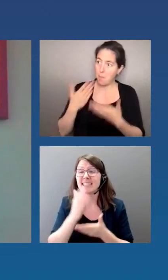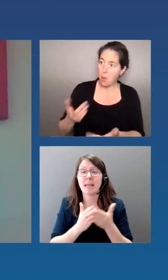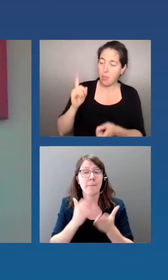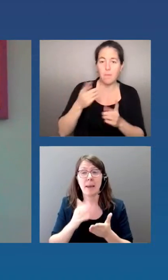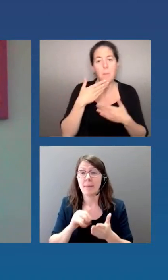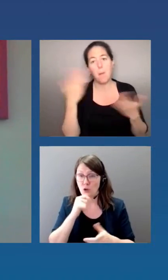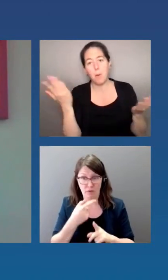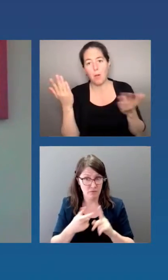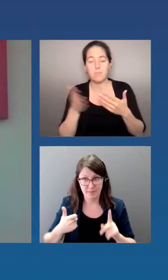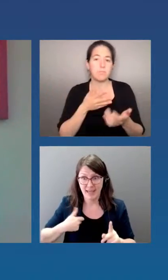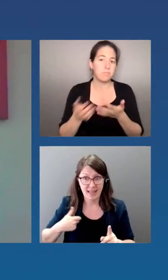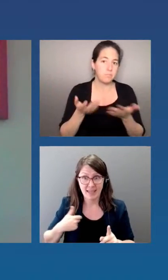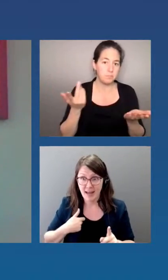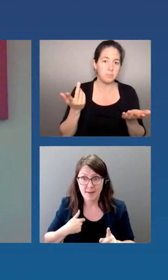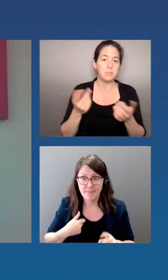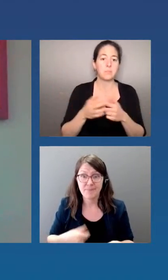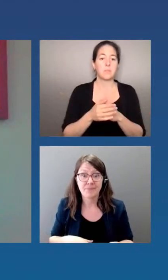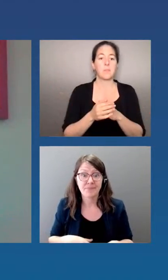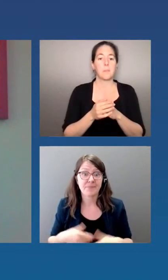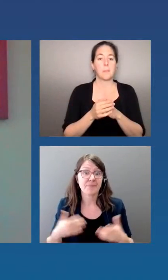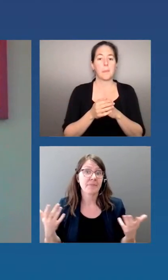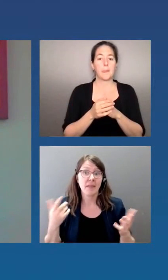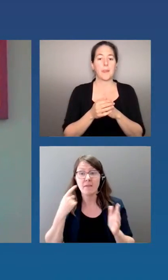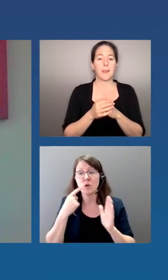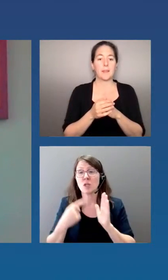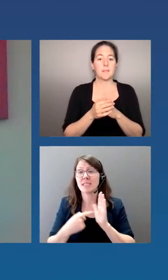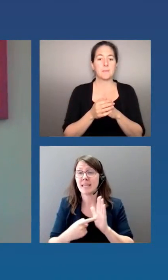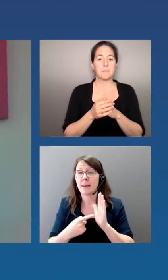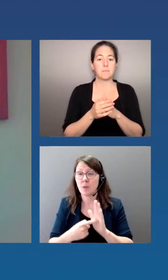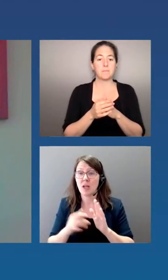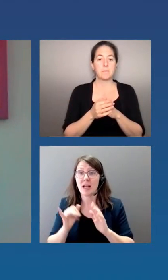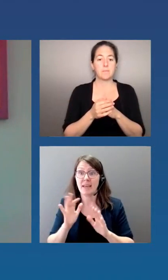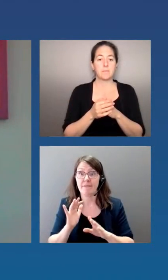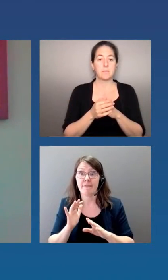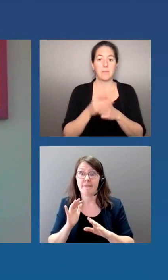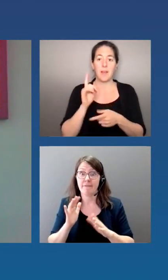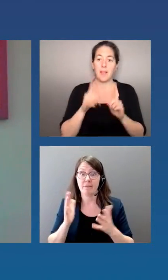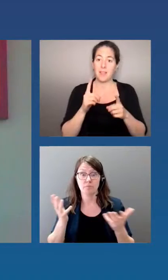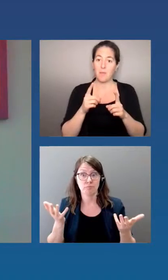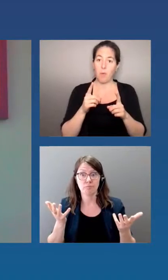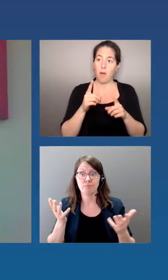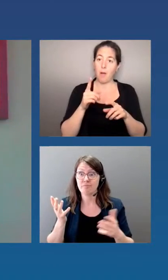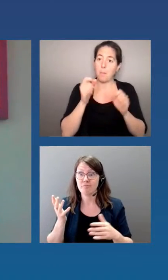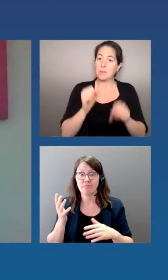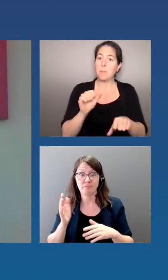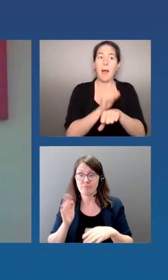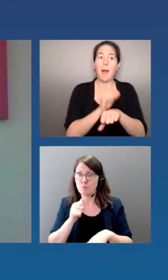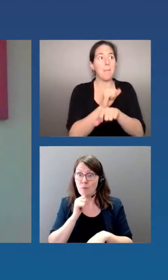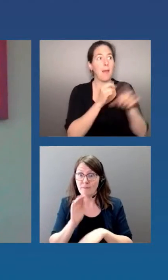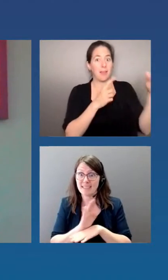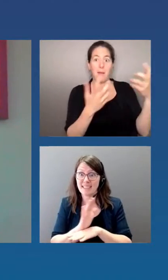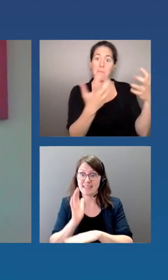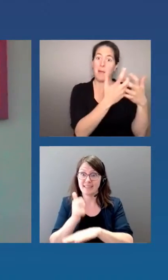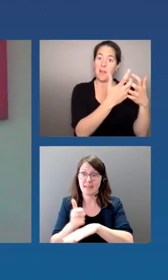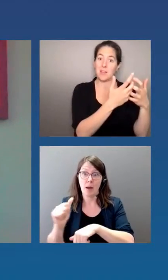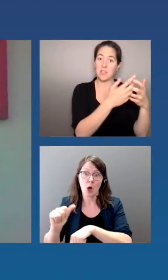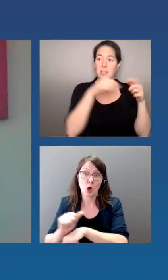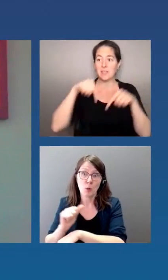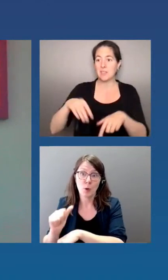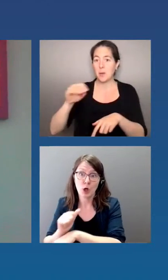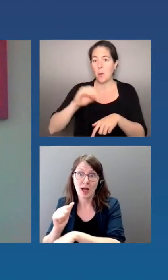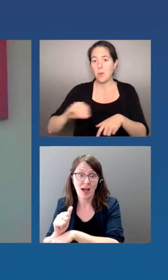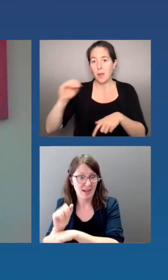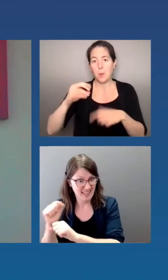too, right? Because you can operate in Alberta, but it doesn't mean you can operate in Ontario. Ontario has some of the strongest regulations for waste